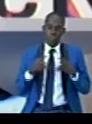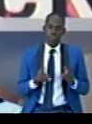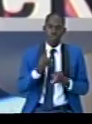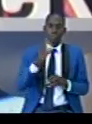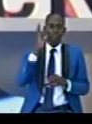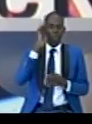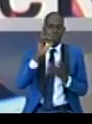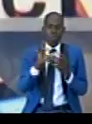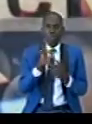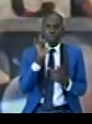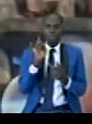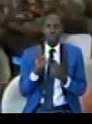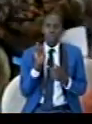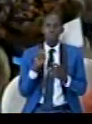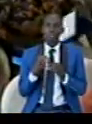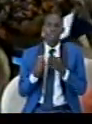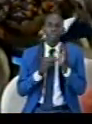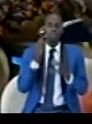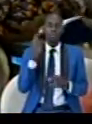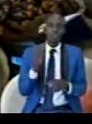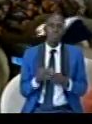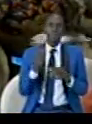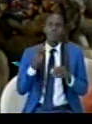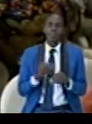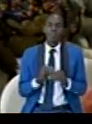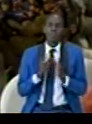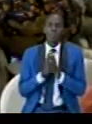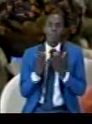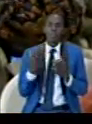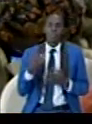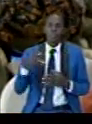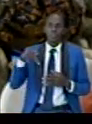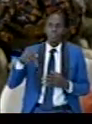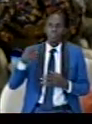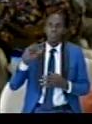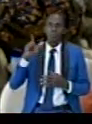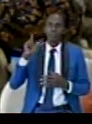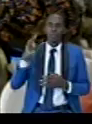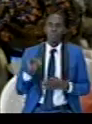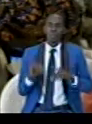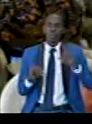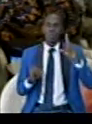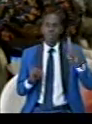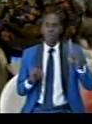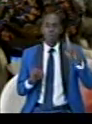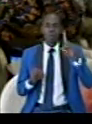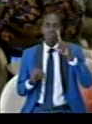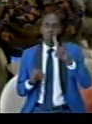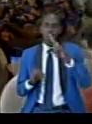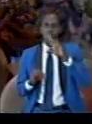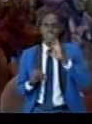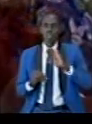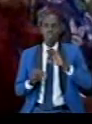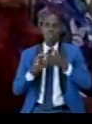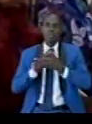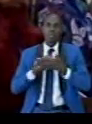in Jesus' name. Psalm 119, I'm reading from verse 10.